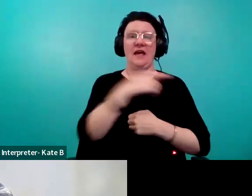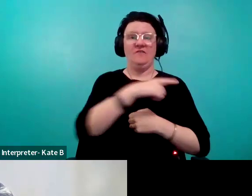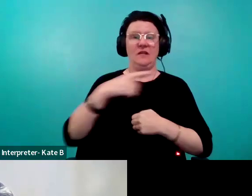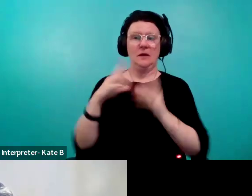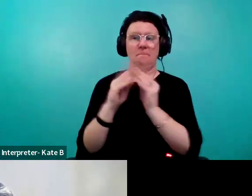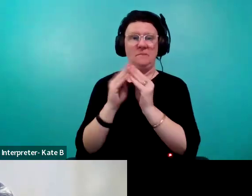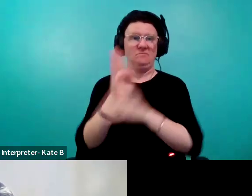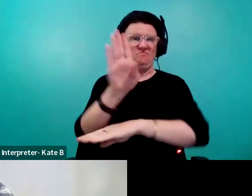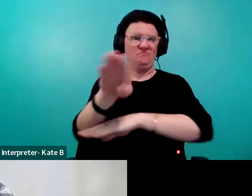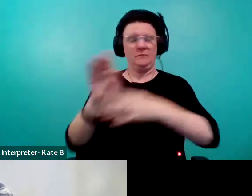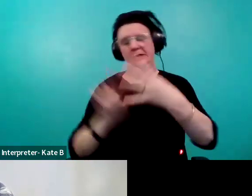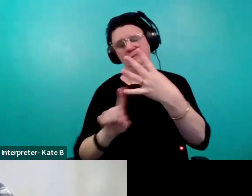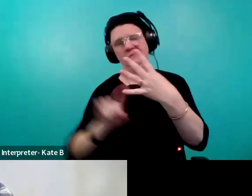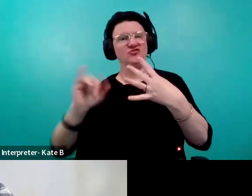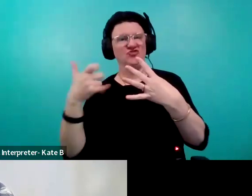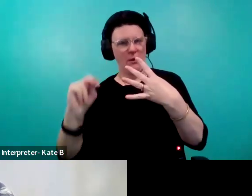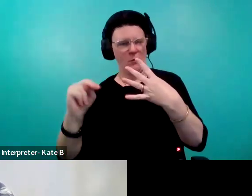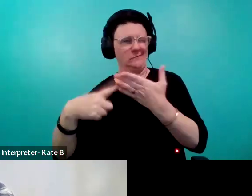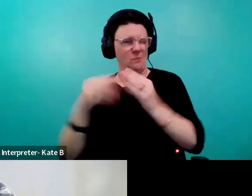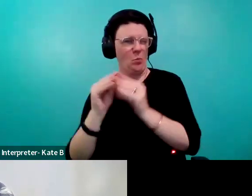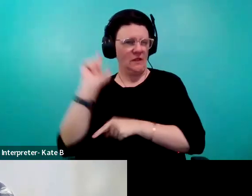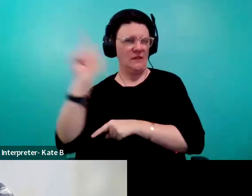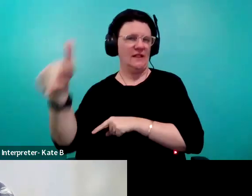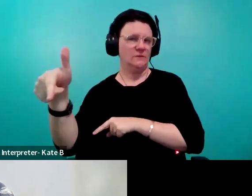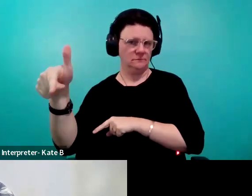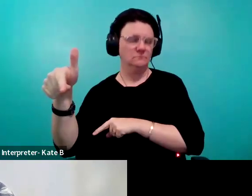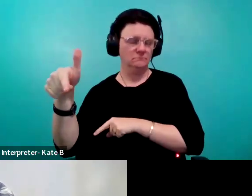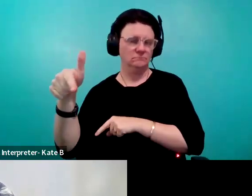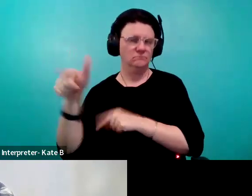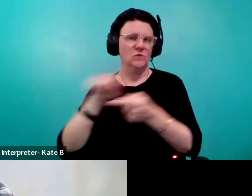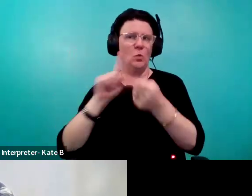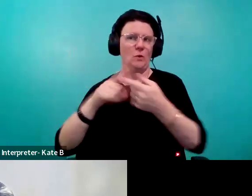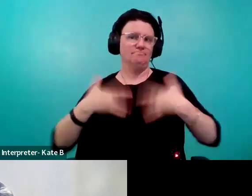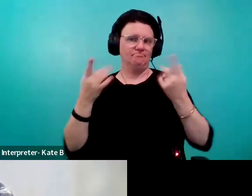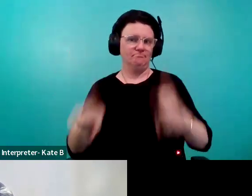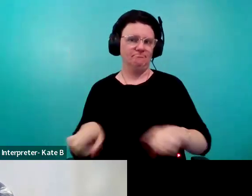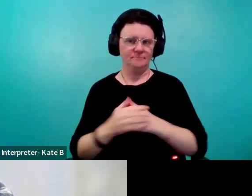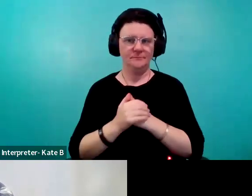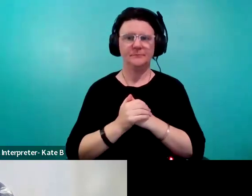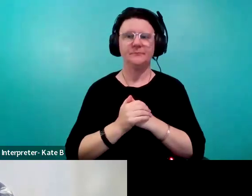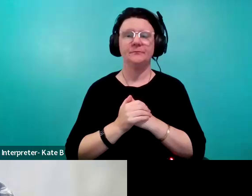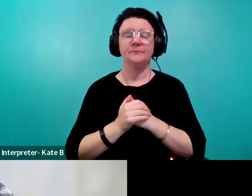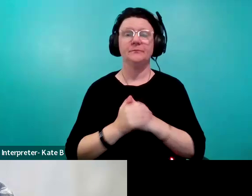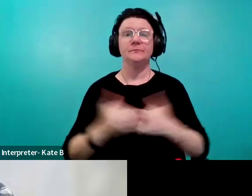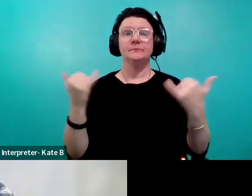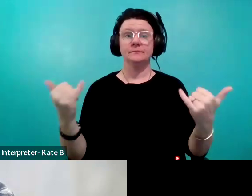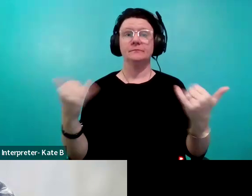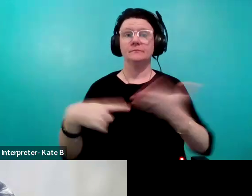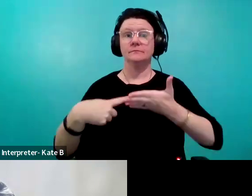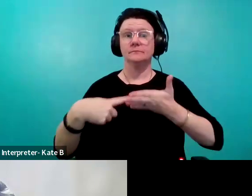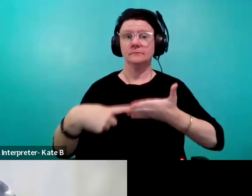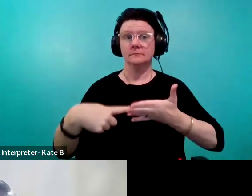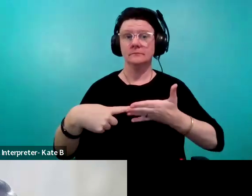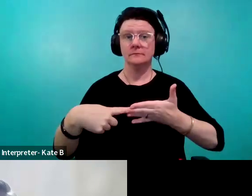the end of January, and we'll talk about that at the end of our presentation today. So today we're here